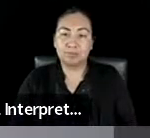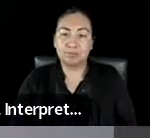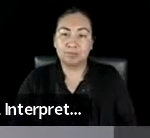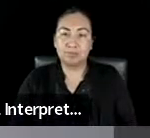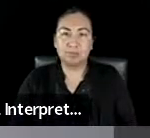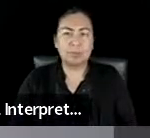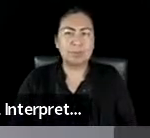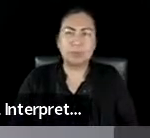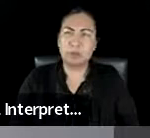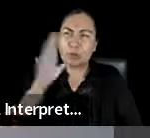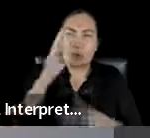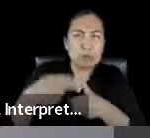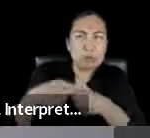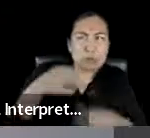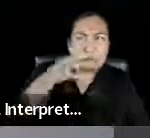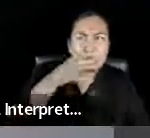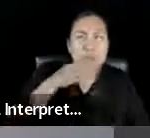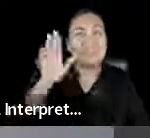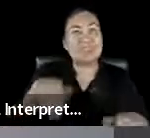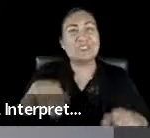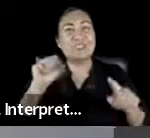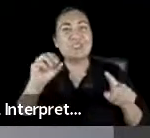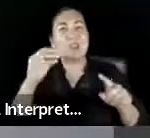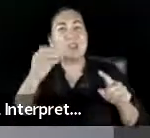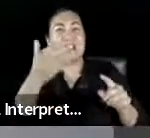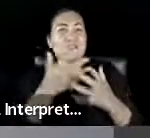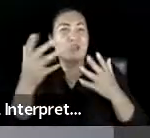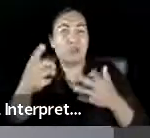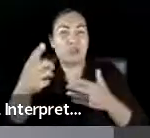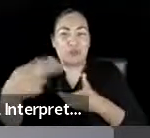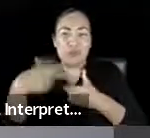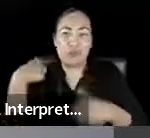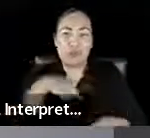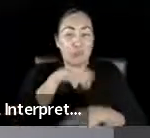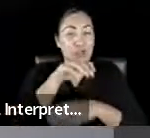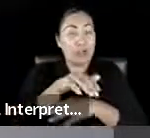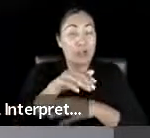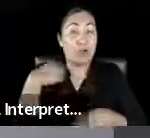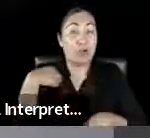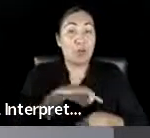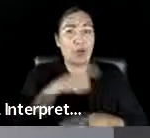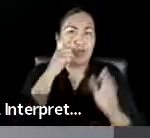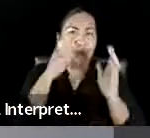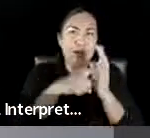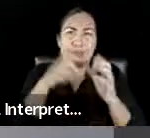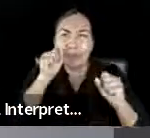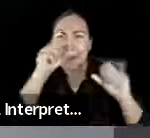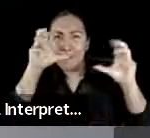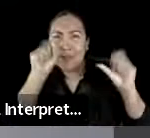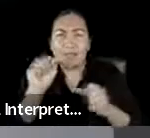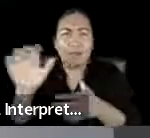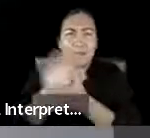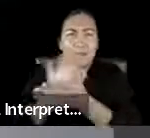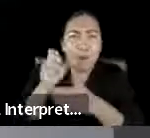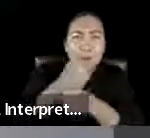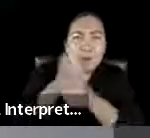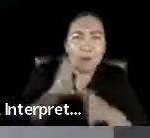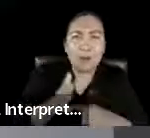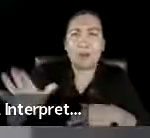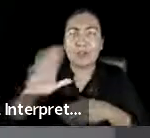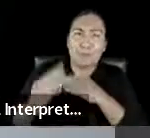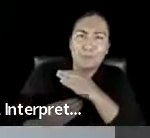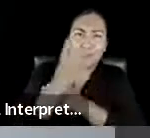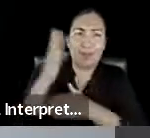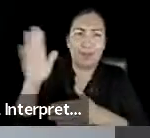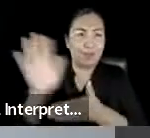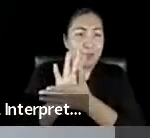She'll be here in a second. So thank you so very much for being here tonight as we recognize amazing youth filmmakers and their inspiring films. This year, as I mentioned,